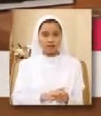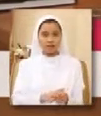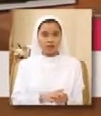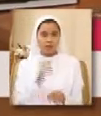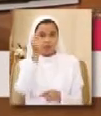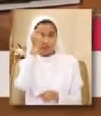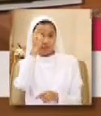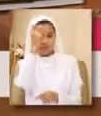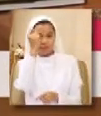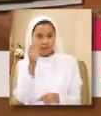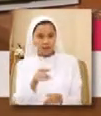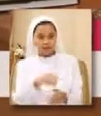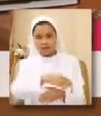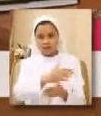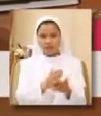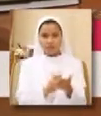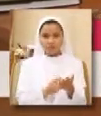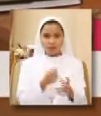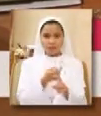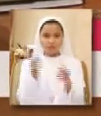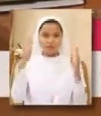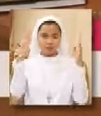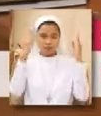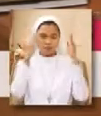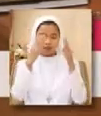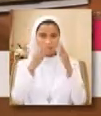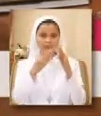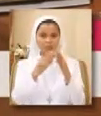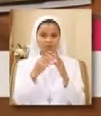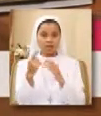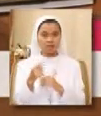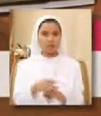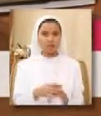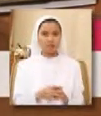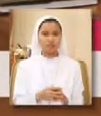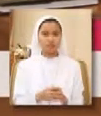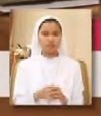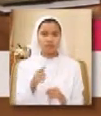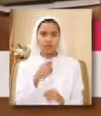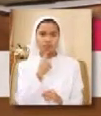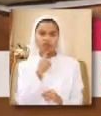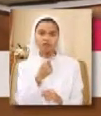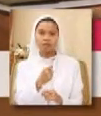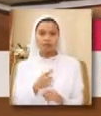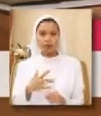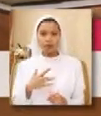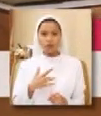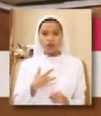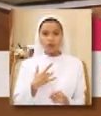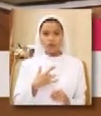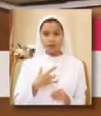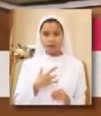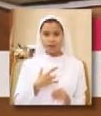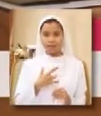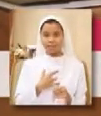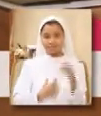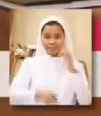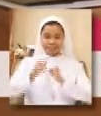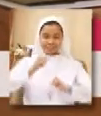it from the bishop and from Archbishop and from you. Yep. Thank you. But to set things straight, I feel like a